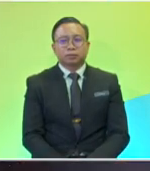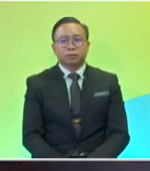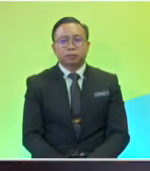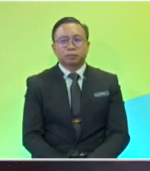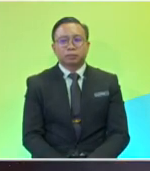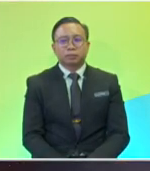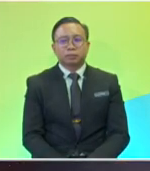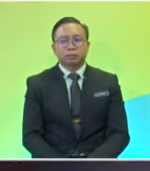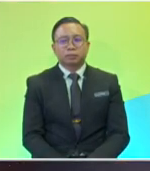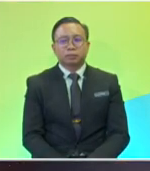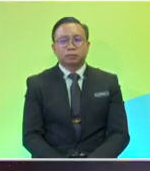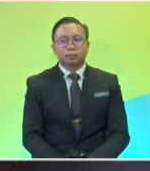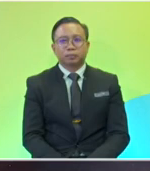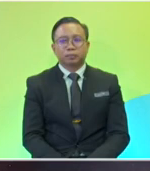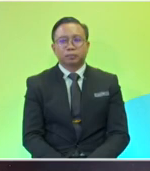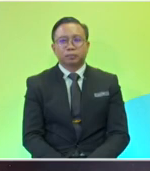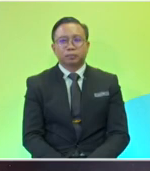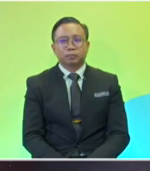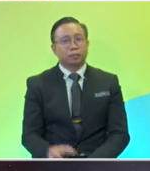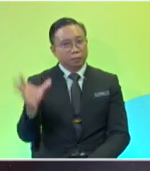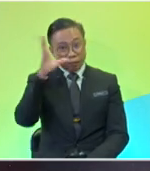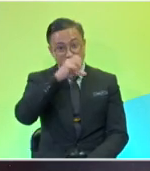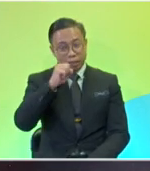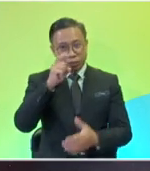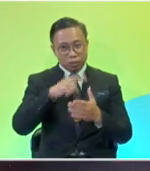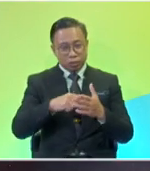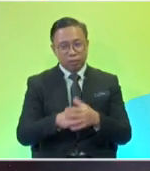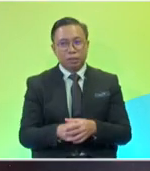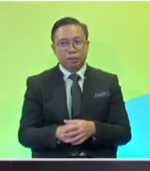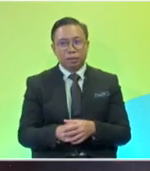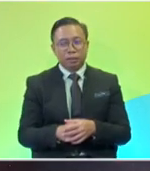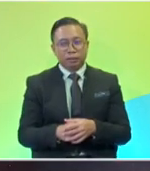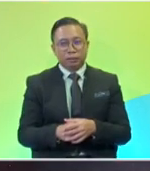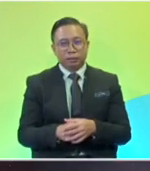Okay. Okay. Can you guess what's missing? That's